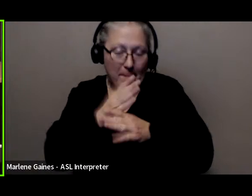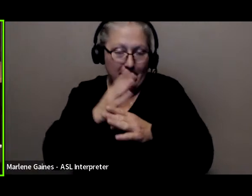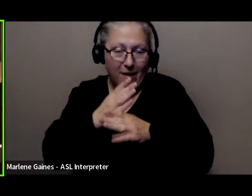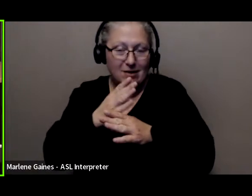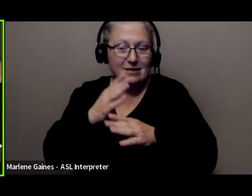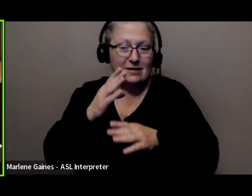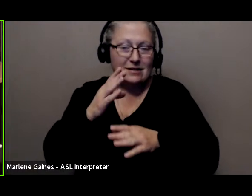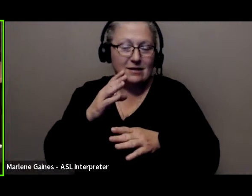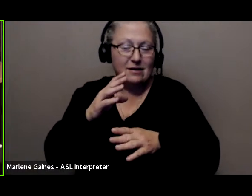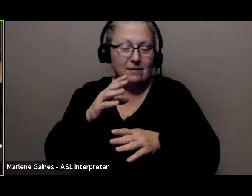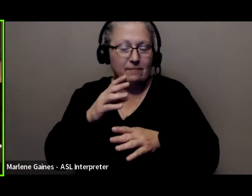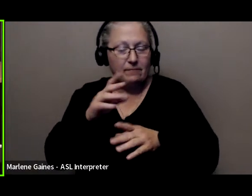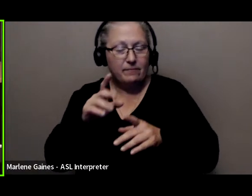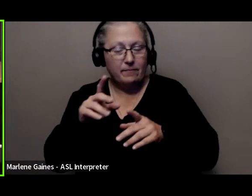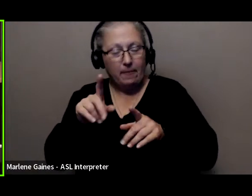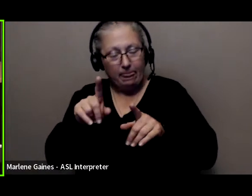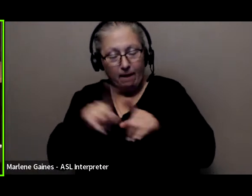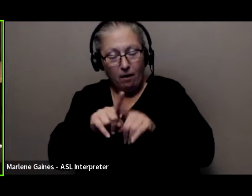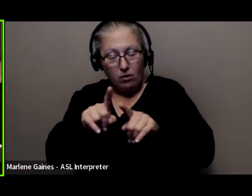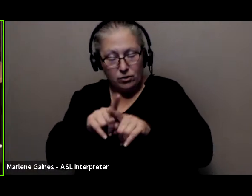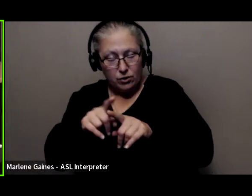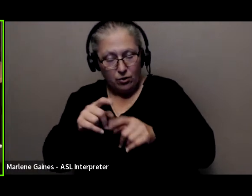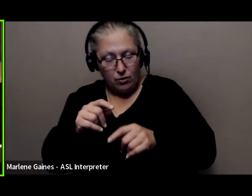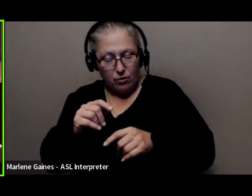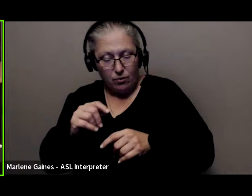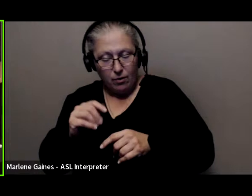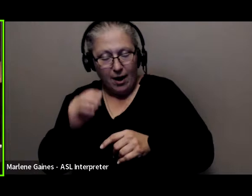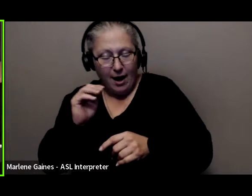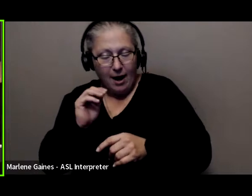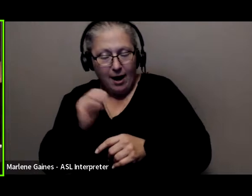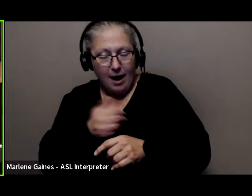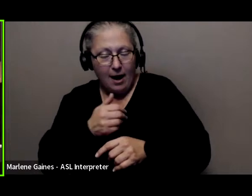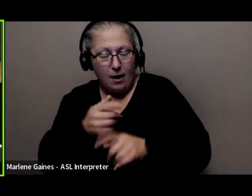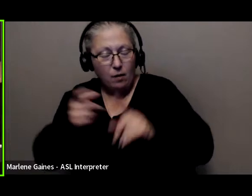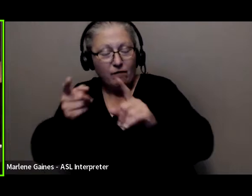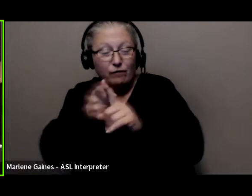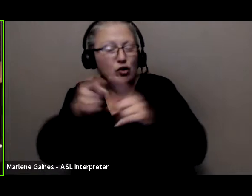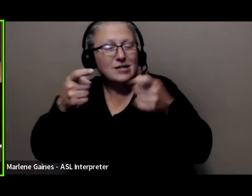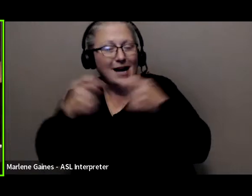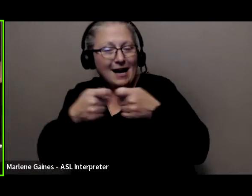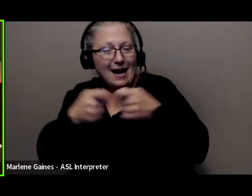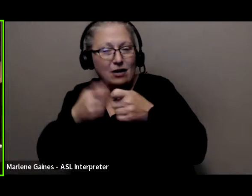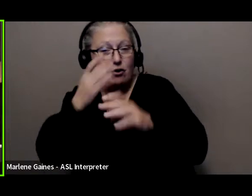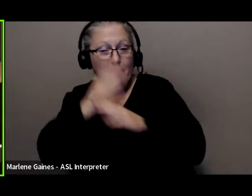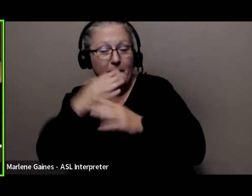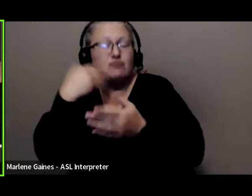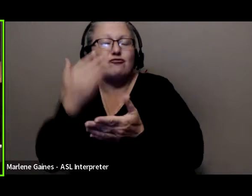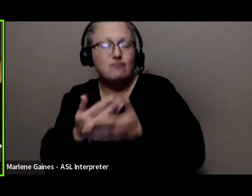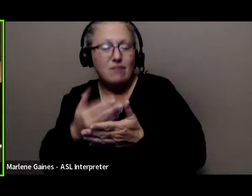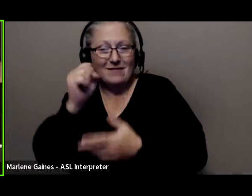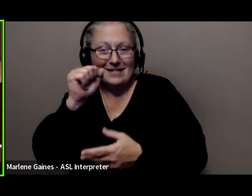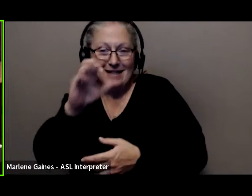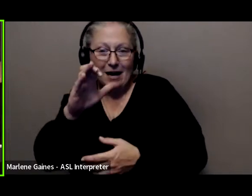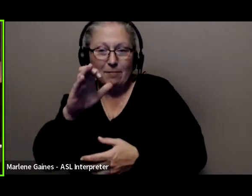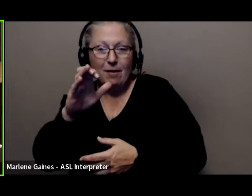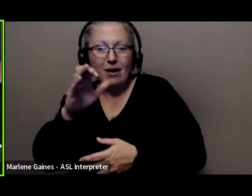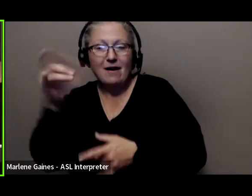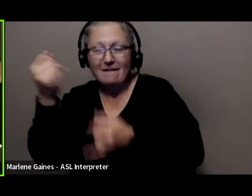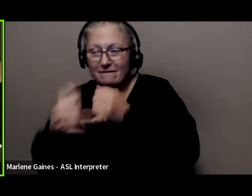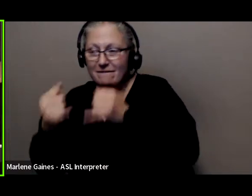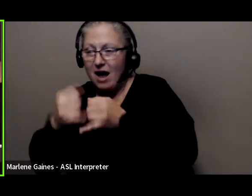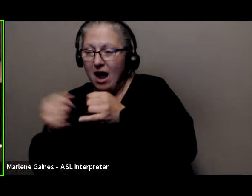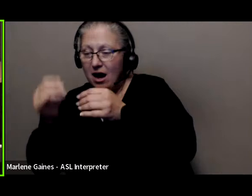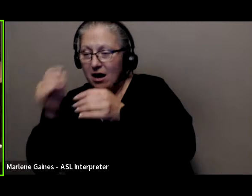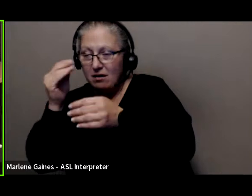exciting note, we just got word that our first electric bus actually arrived in Sacramento, as it's getting its final